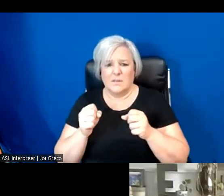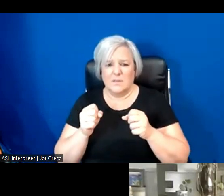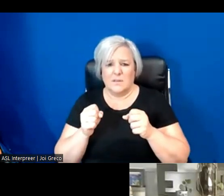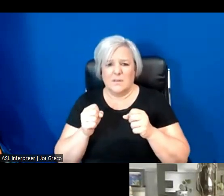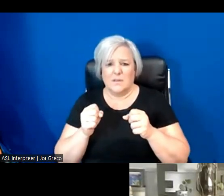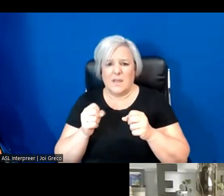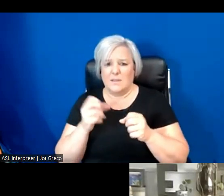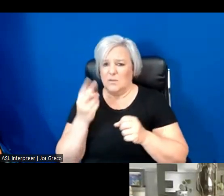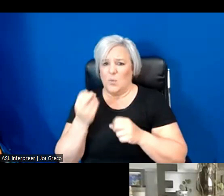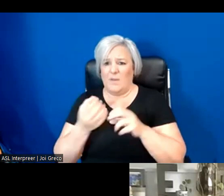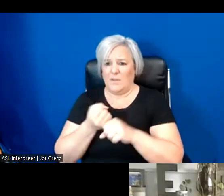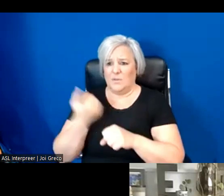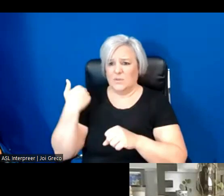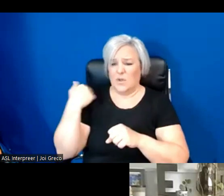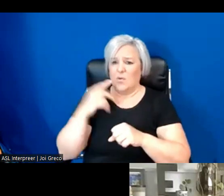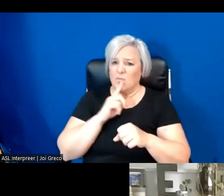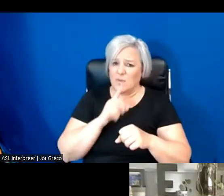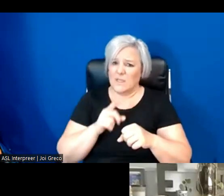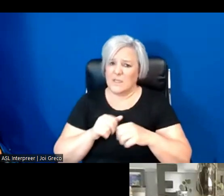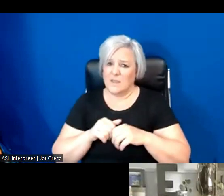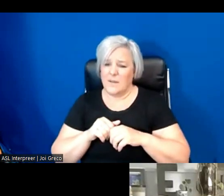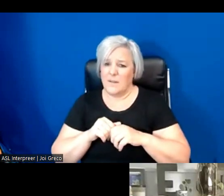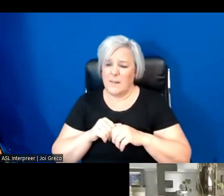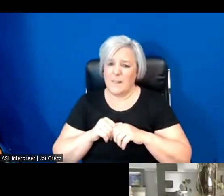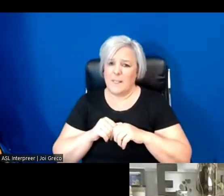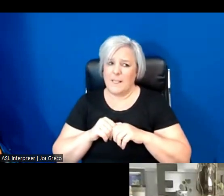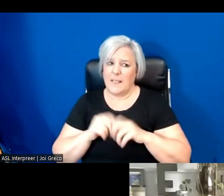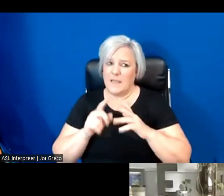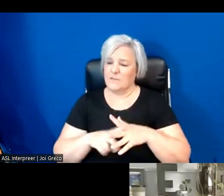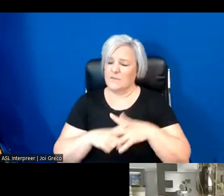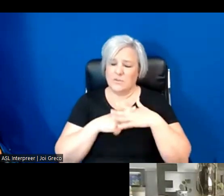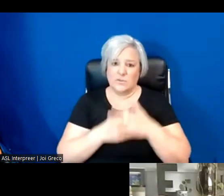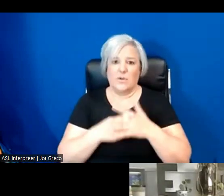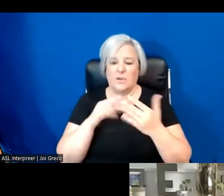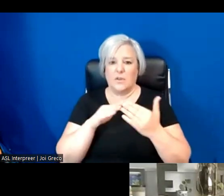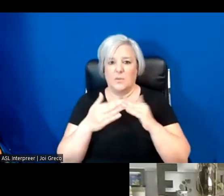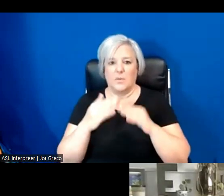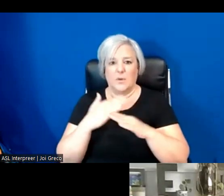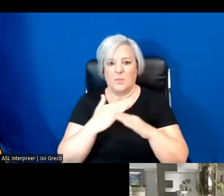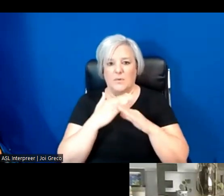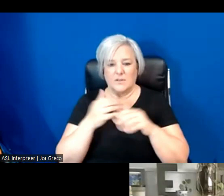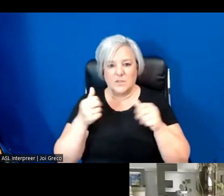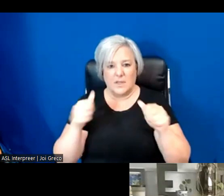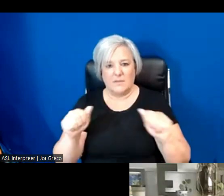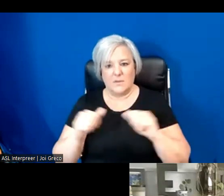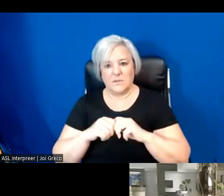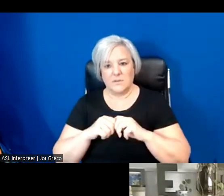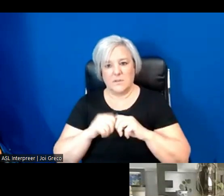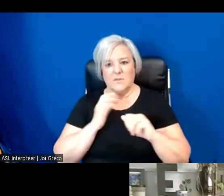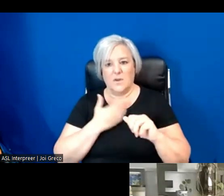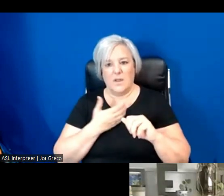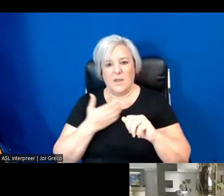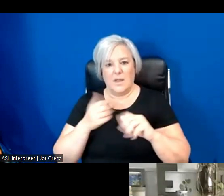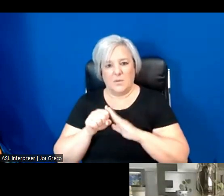12 years ago, really has jump-started the community prevention efforts in